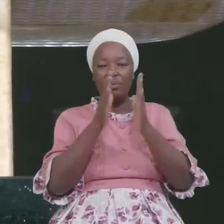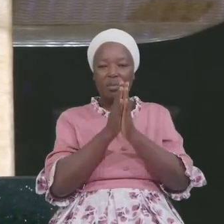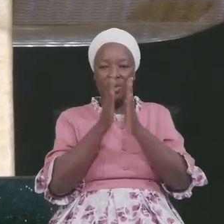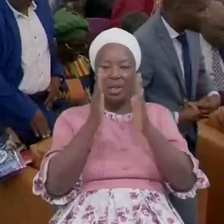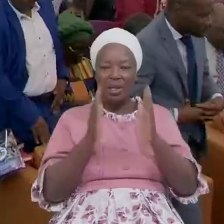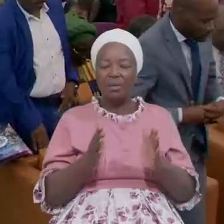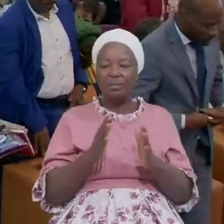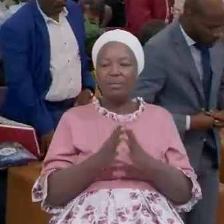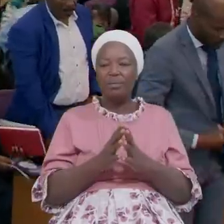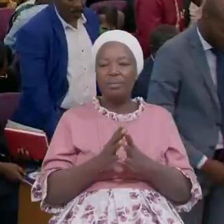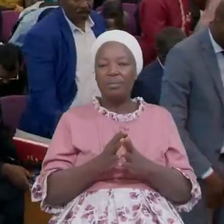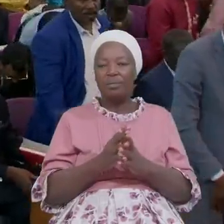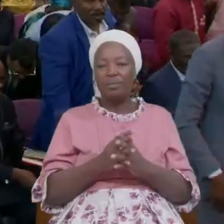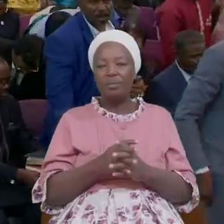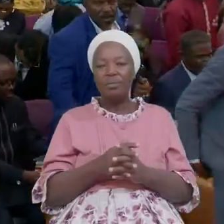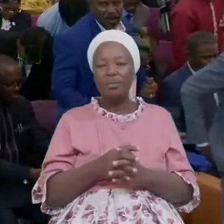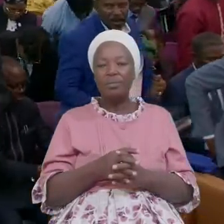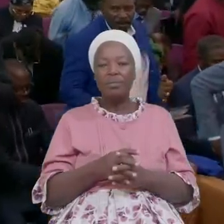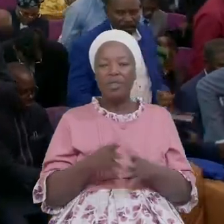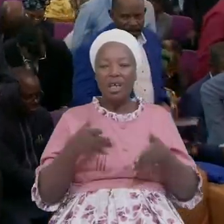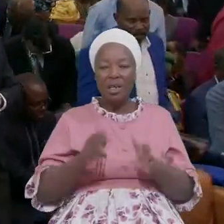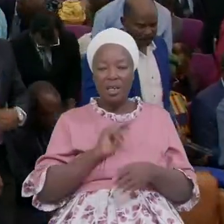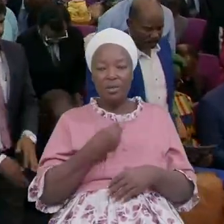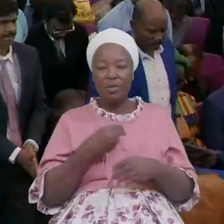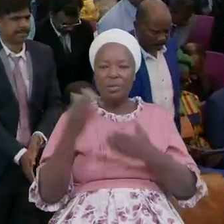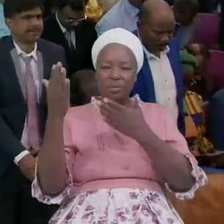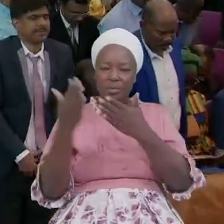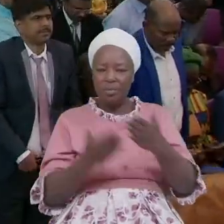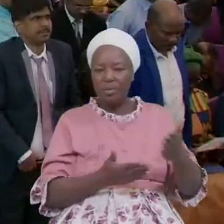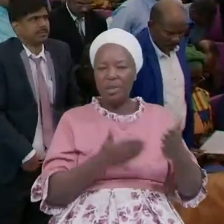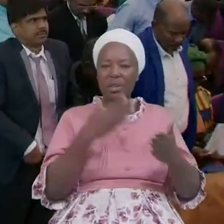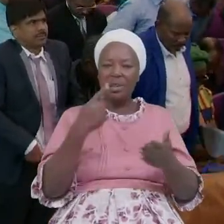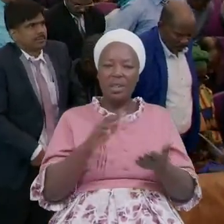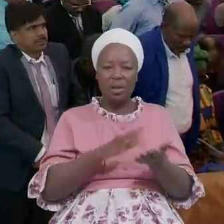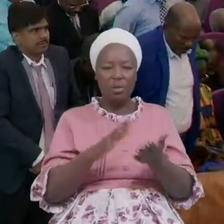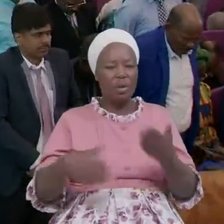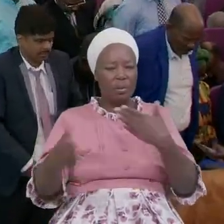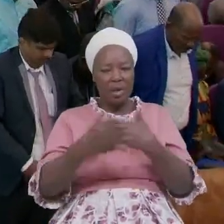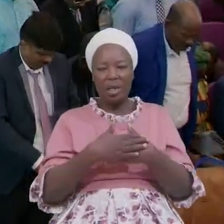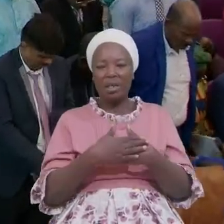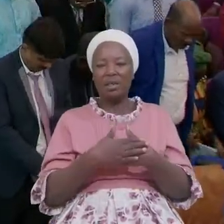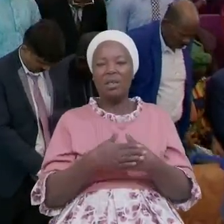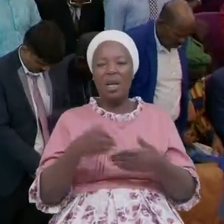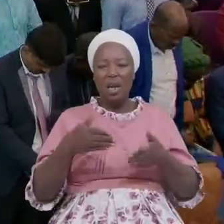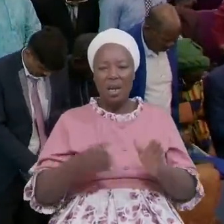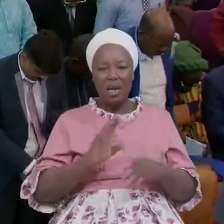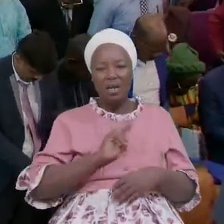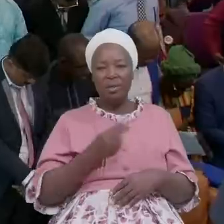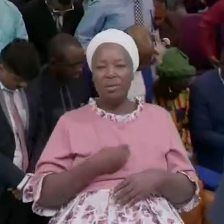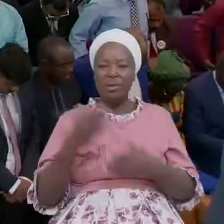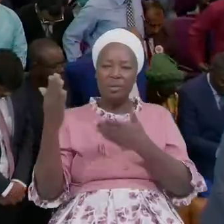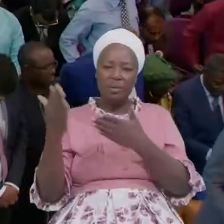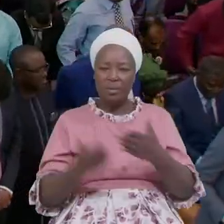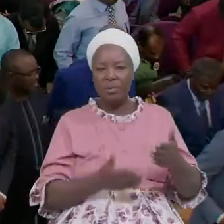a prayer. Let's bring the glory back. Let's bring